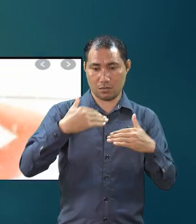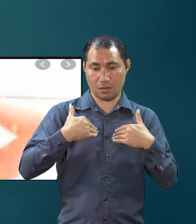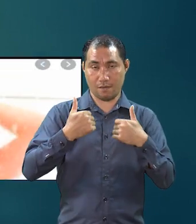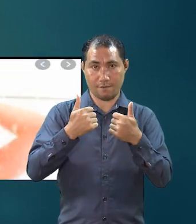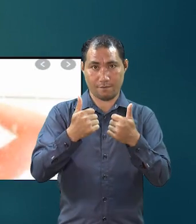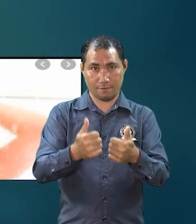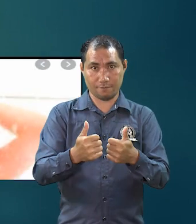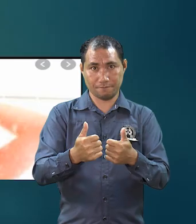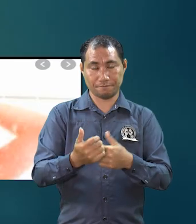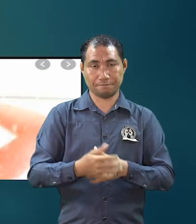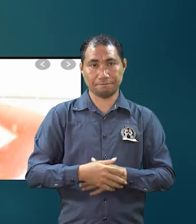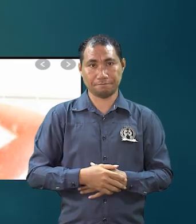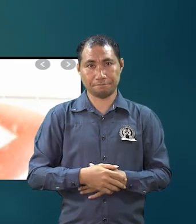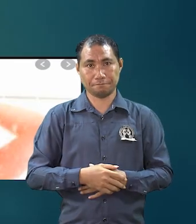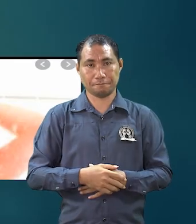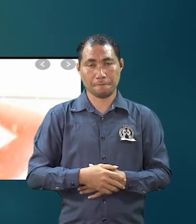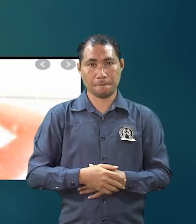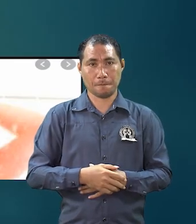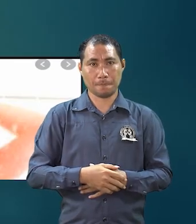well-being.